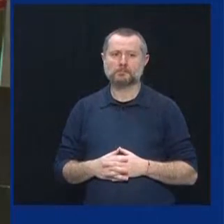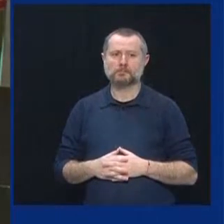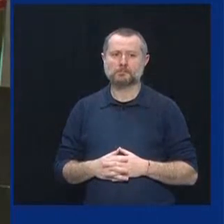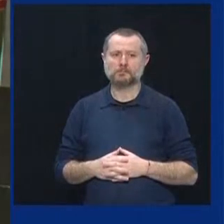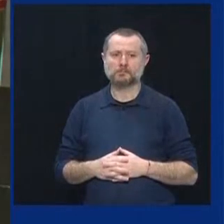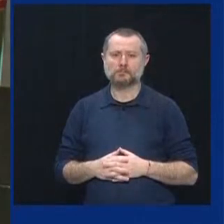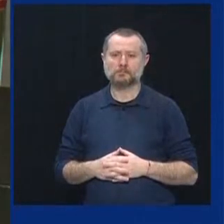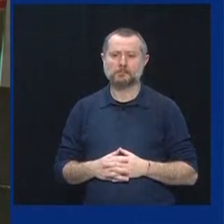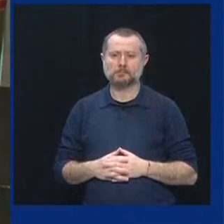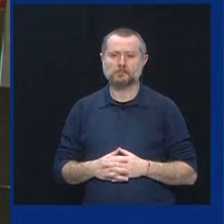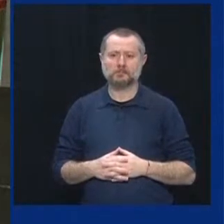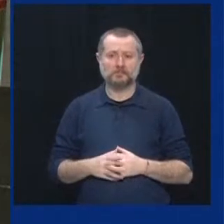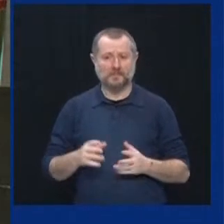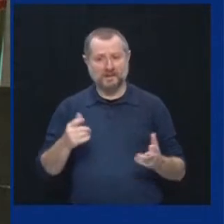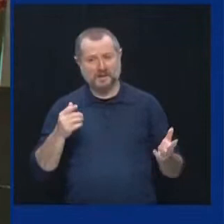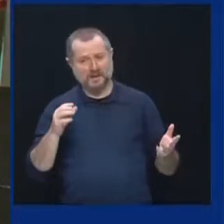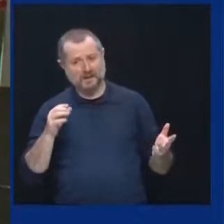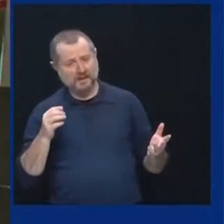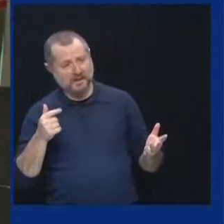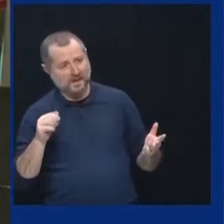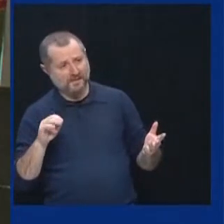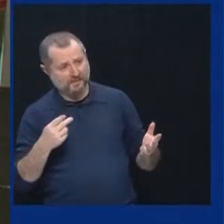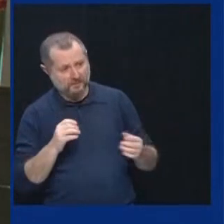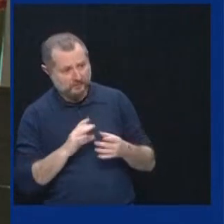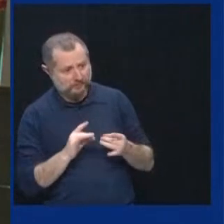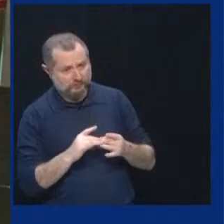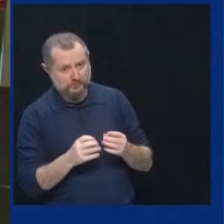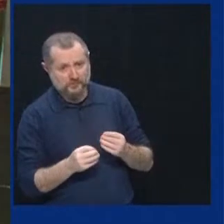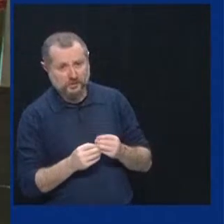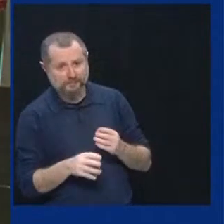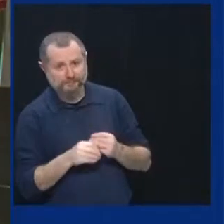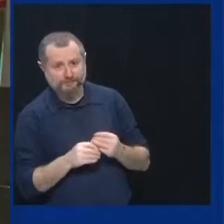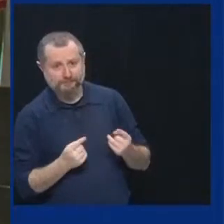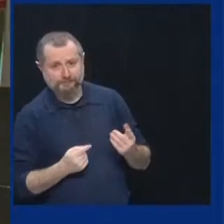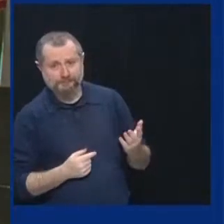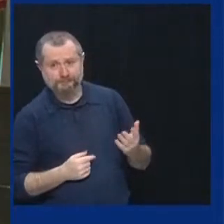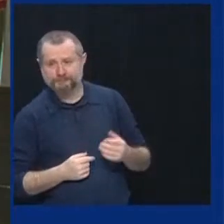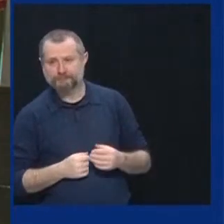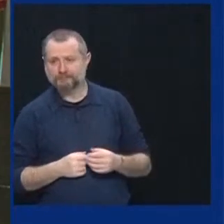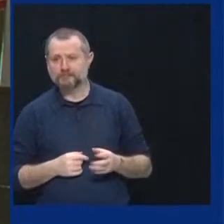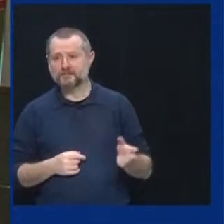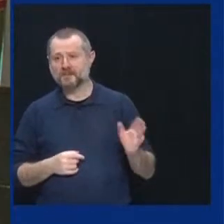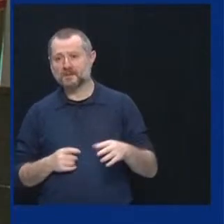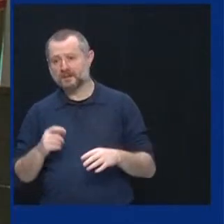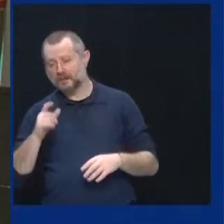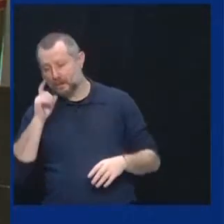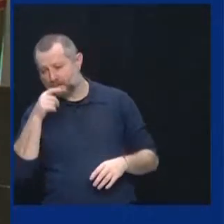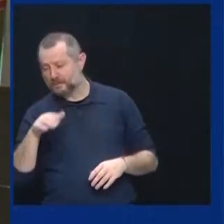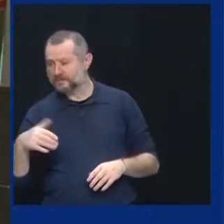Gareth, do you have anything to add on that? I thought that was good. Thank you. Okay, next question, operator.